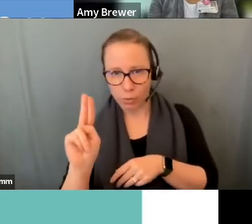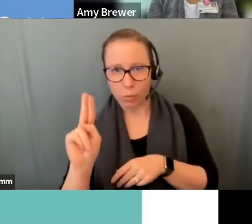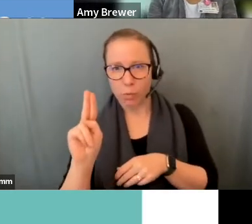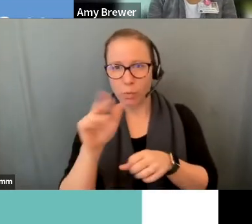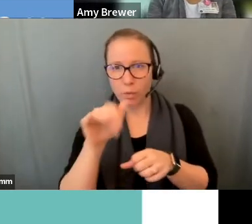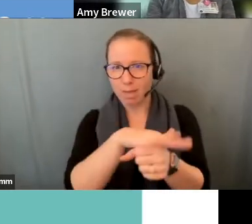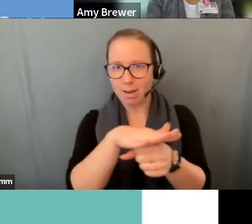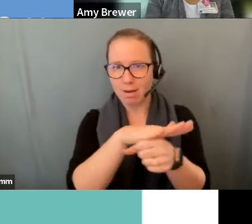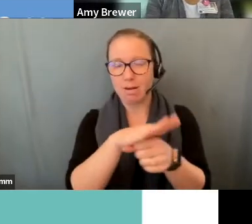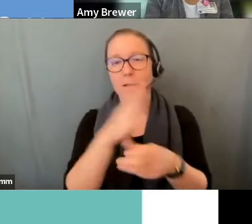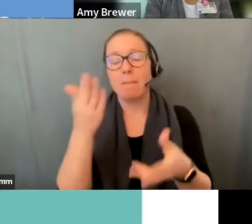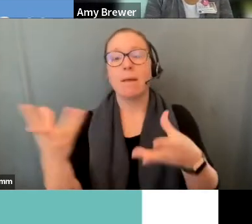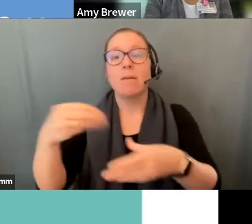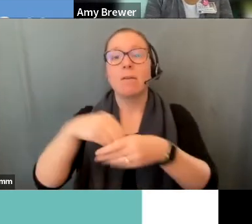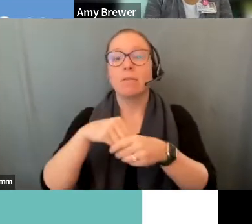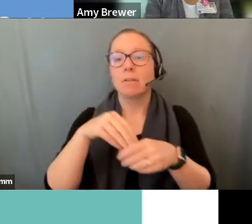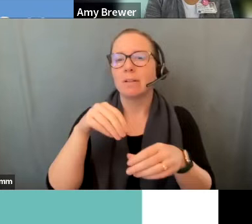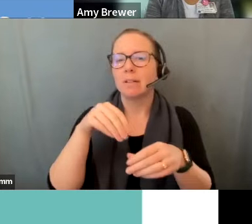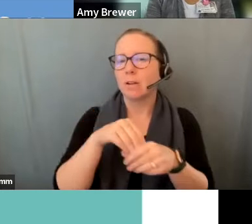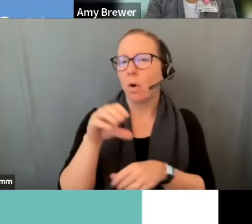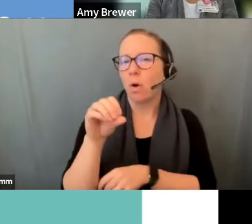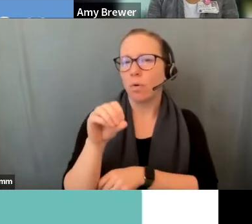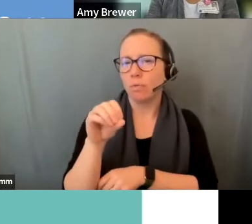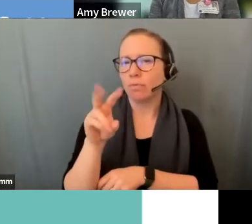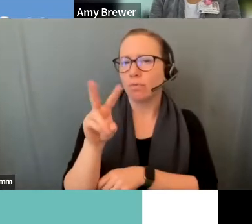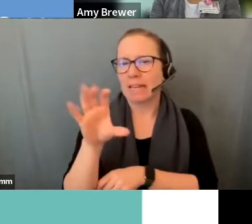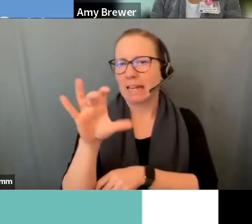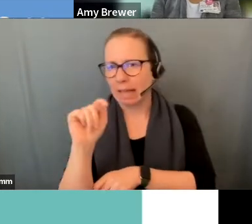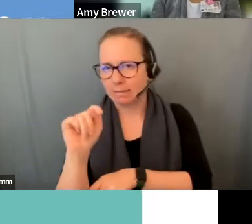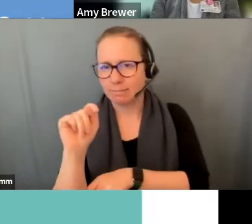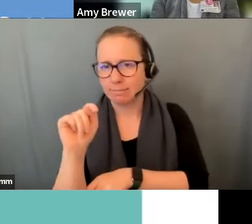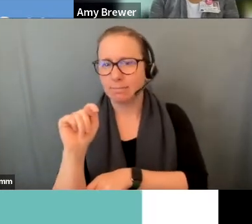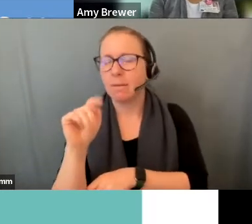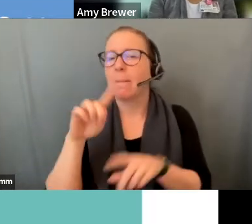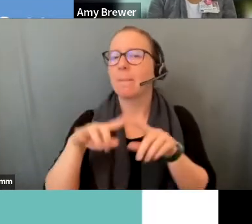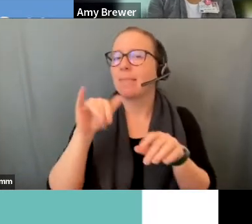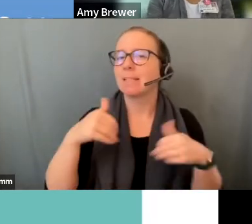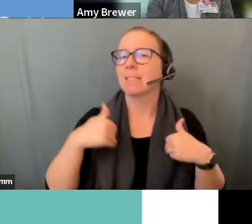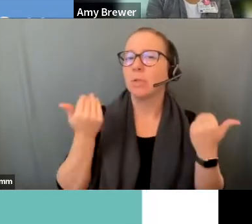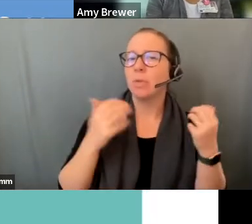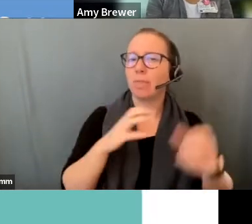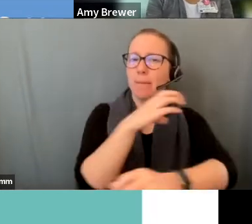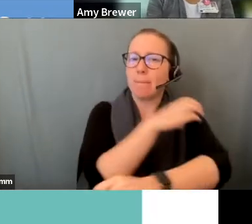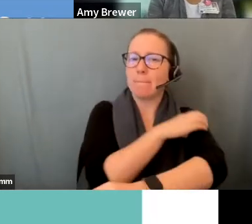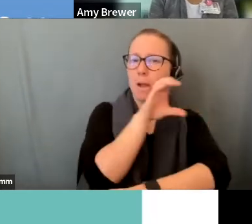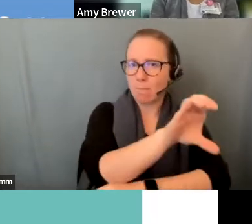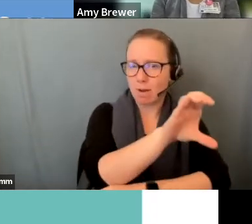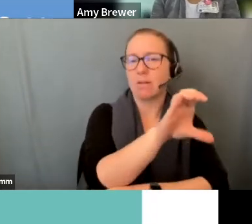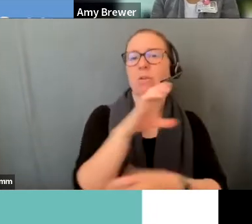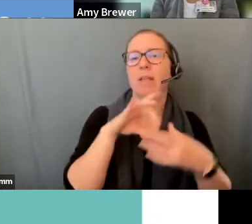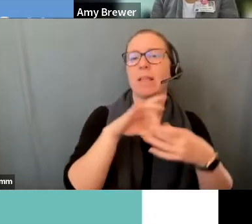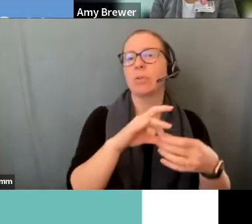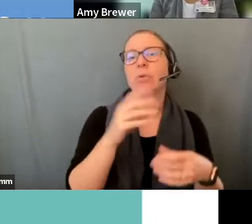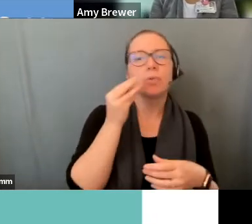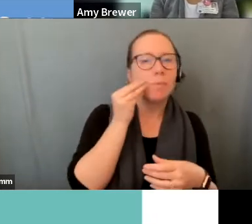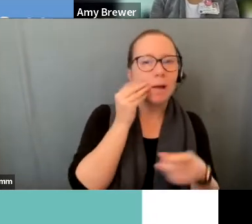might participate in the OVX VCAT initiative, which is youth empowerment related to tobacco control. They might be